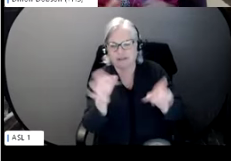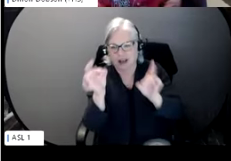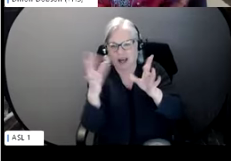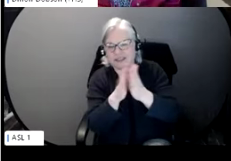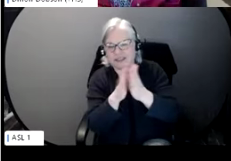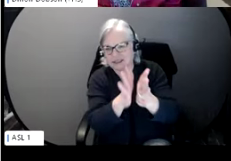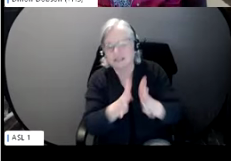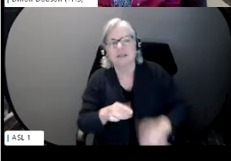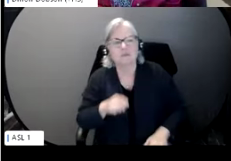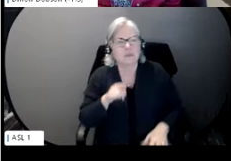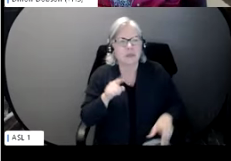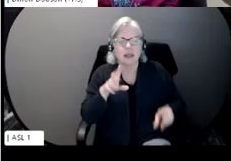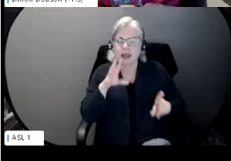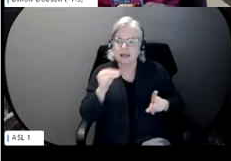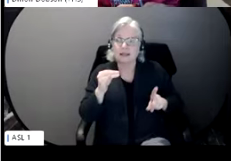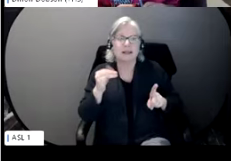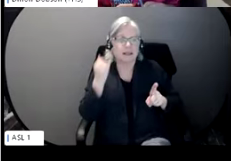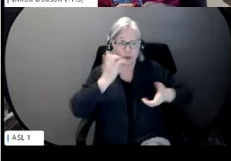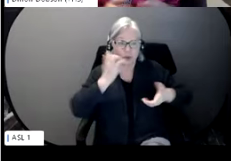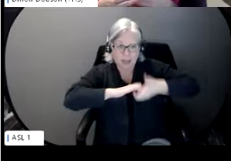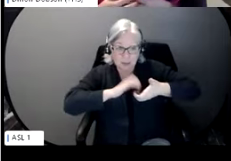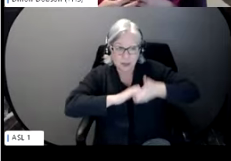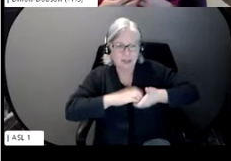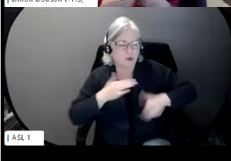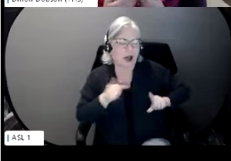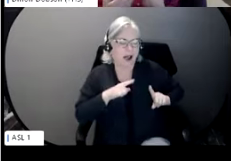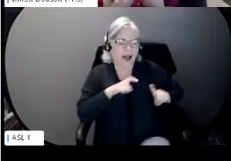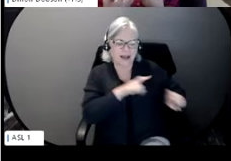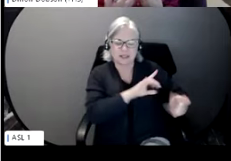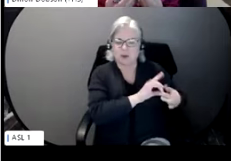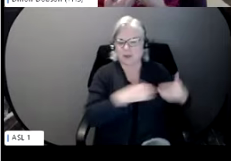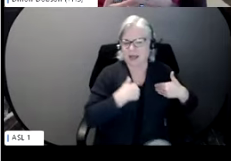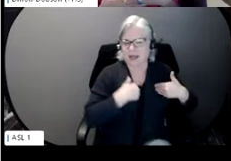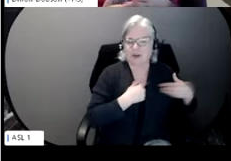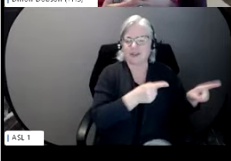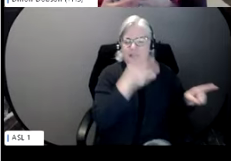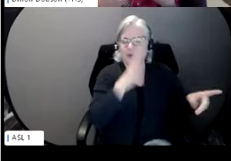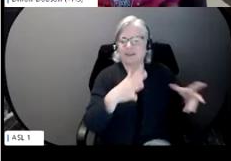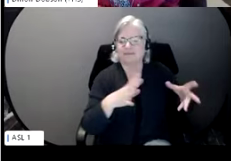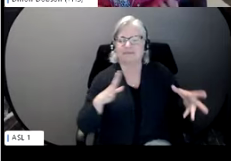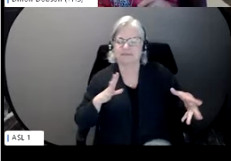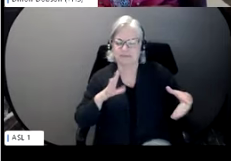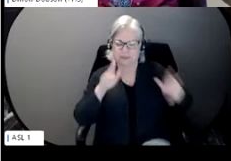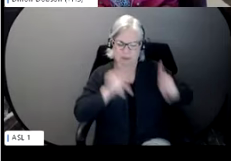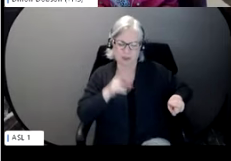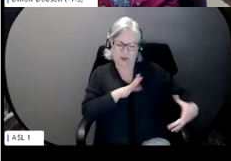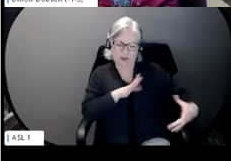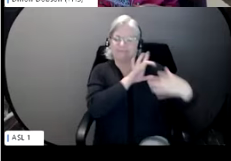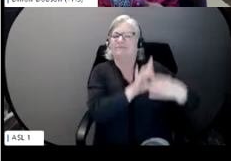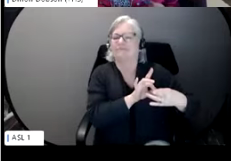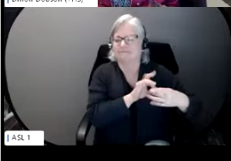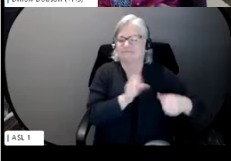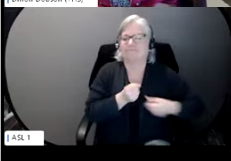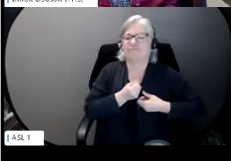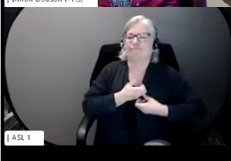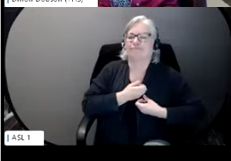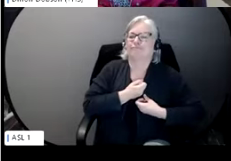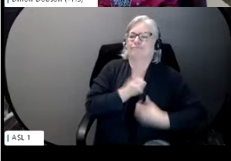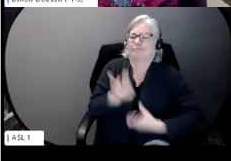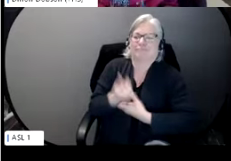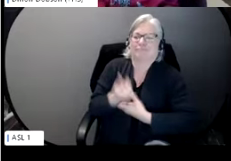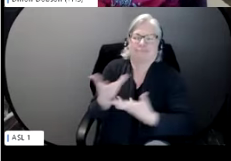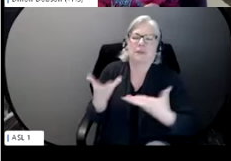You're going to get so much more info. And collaboration really can save lives, both animal both